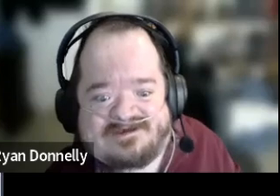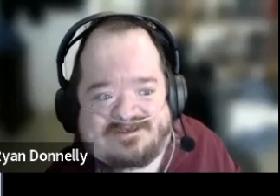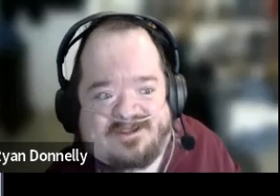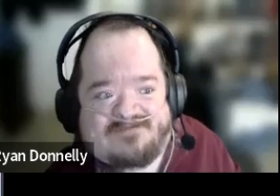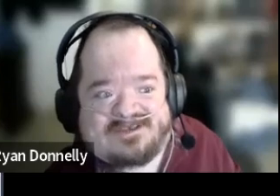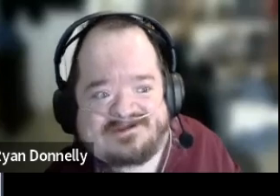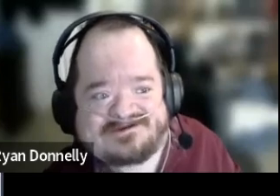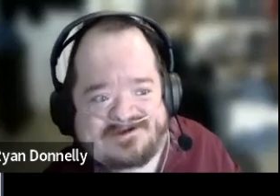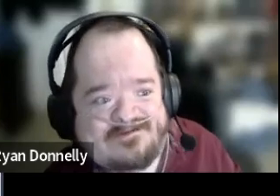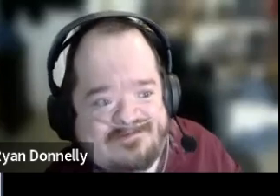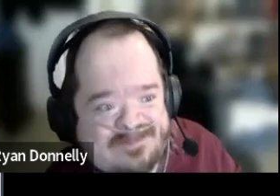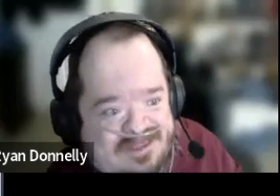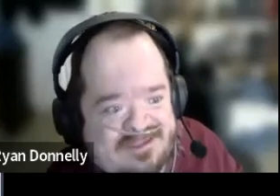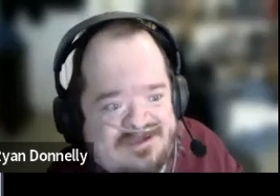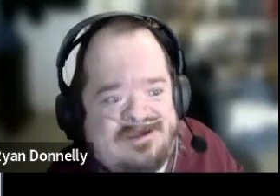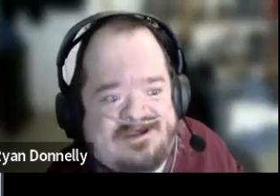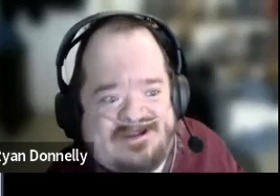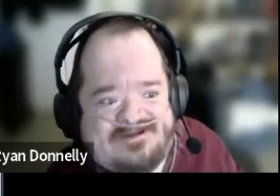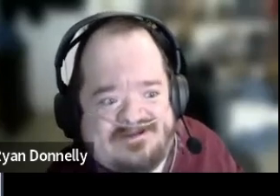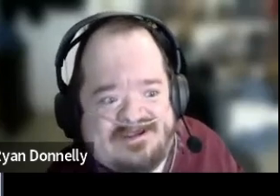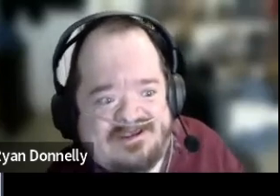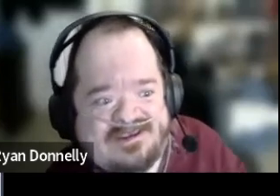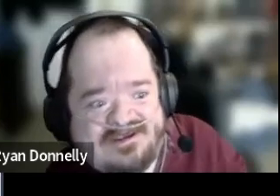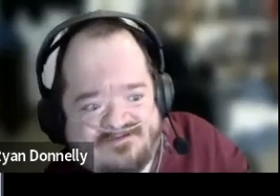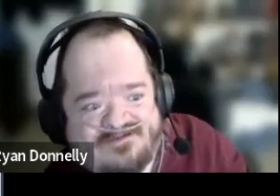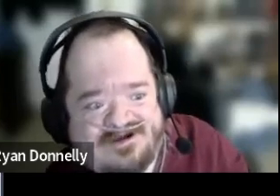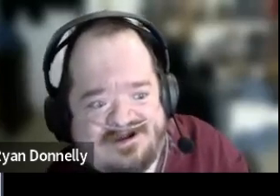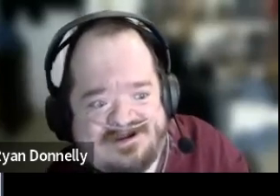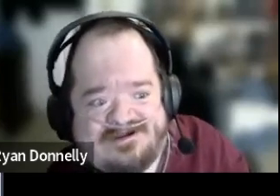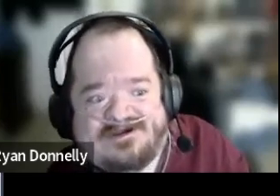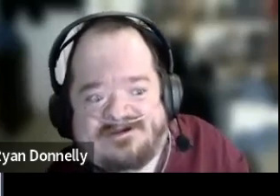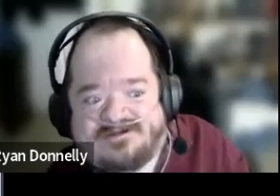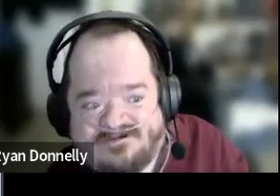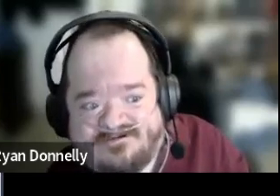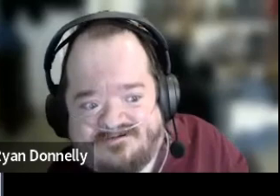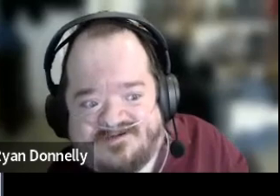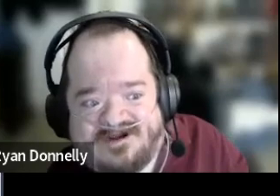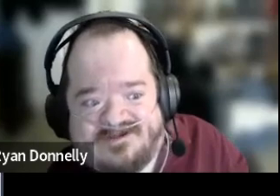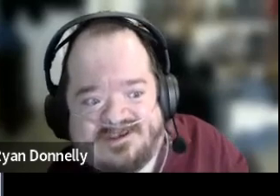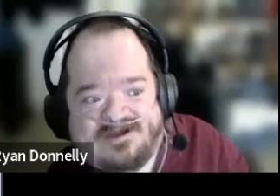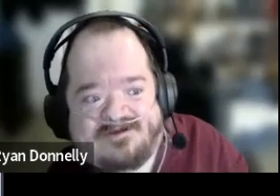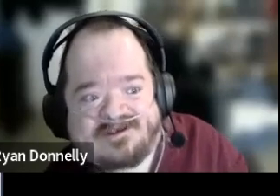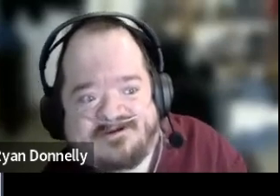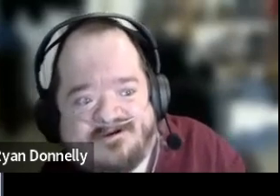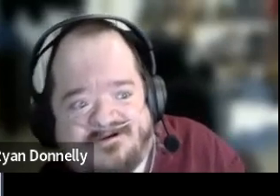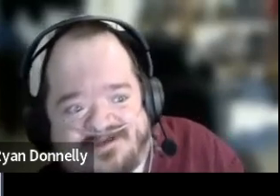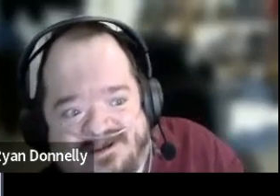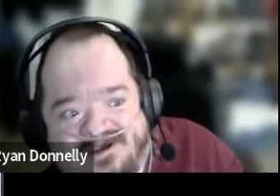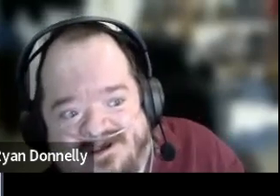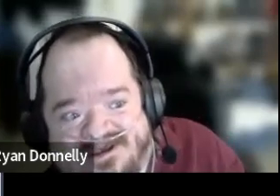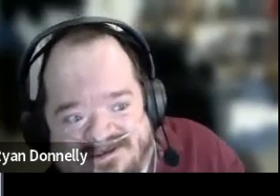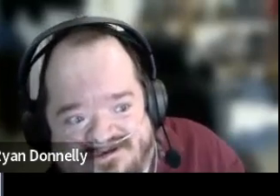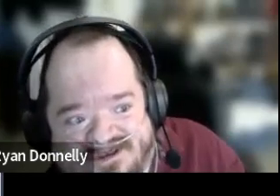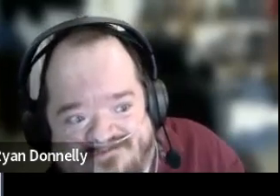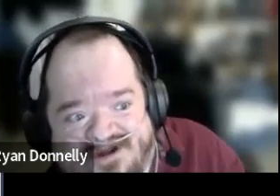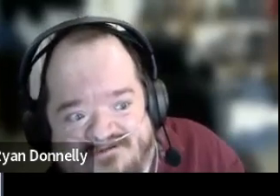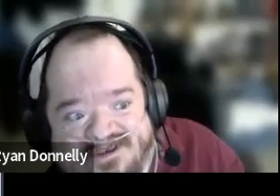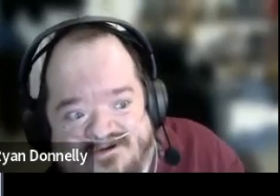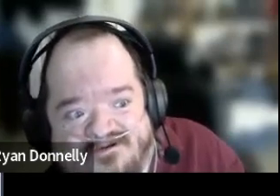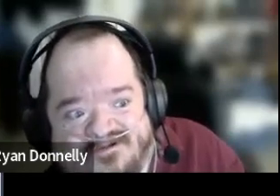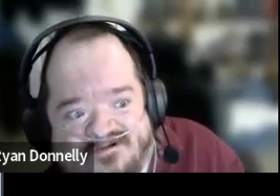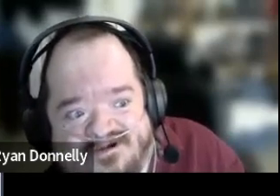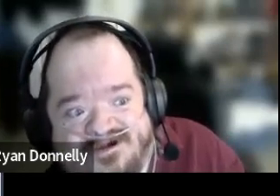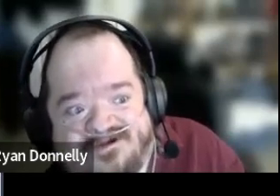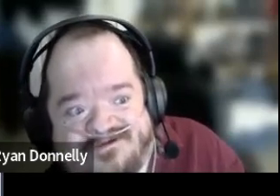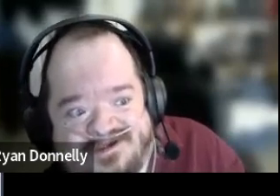a legislative session. And the easiest way to find these LSRs is to just